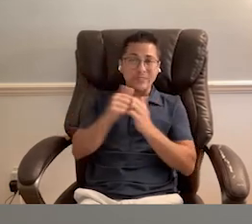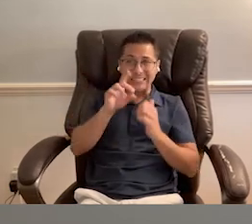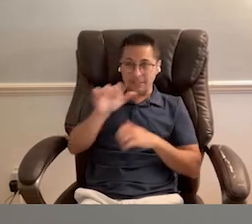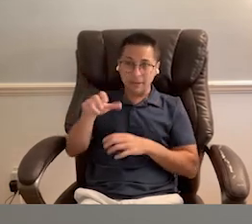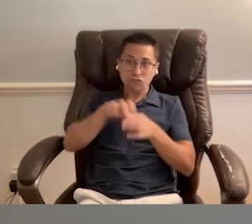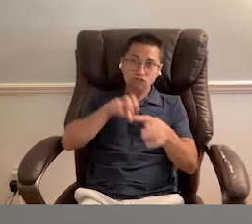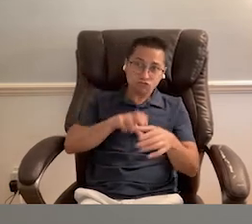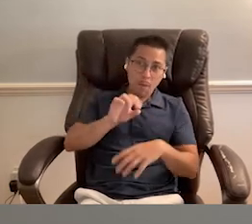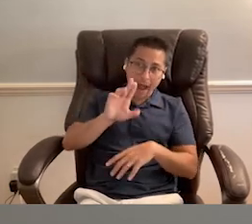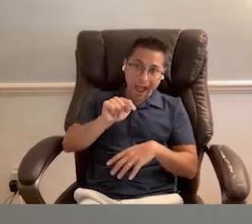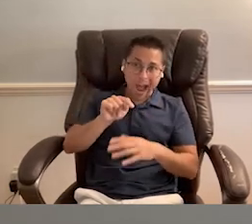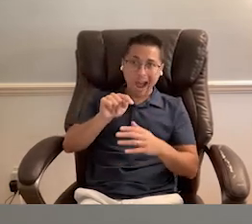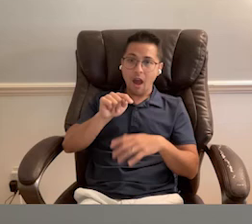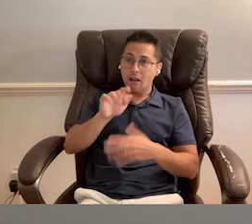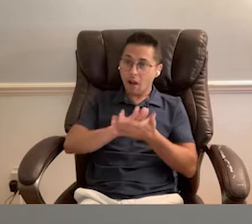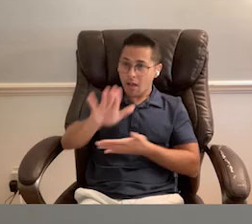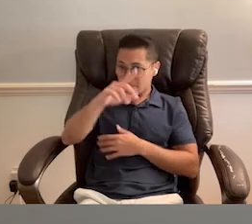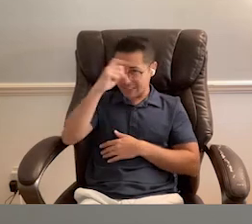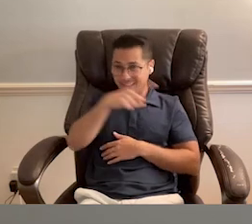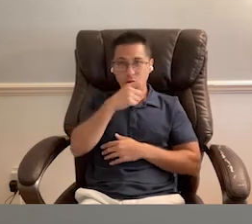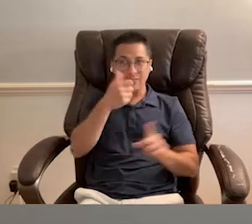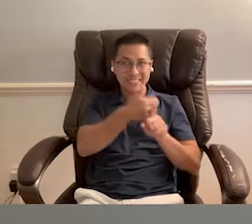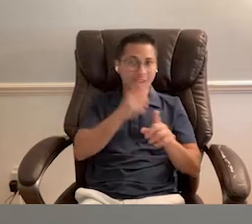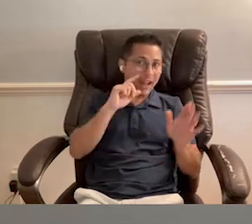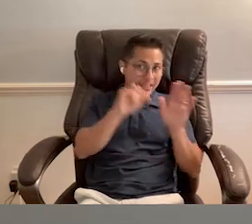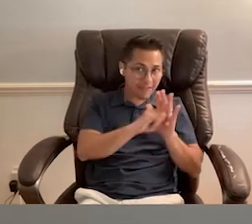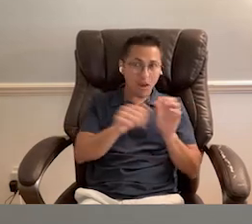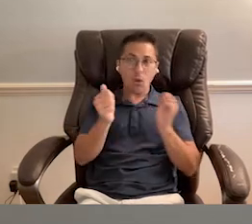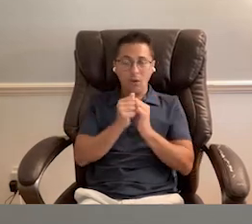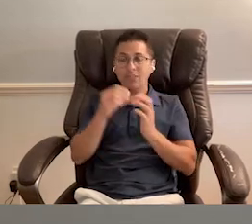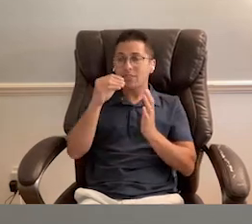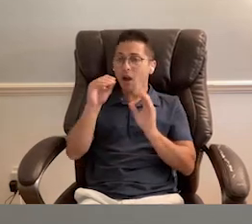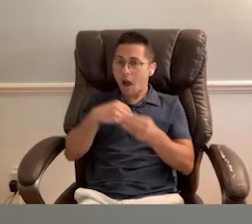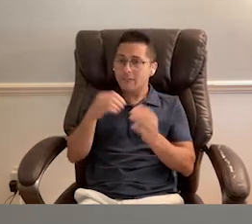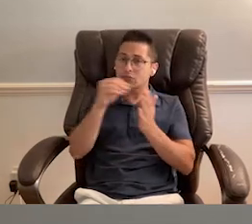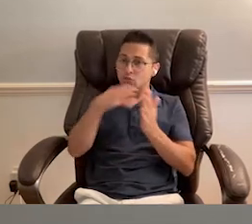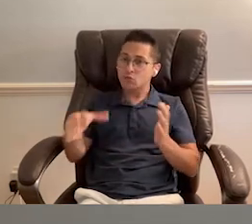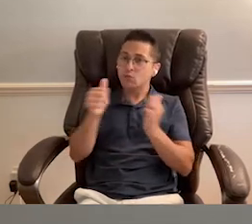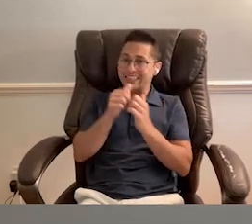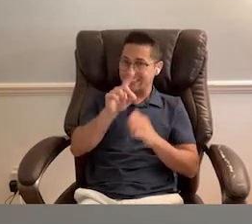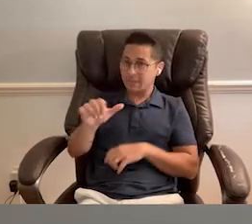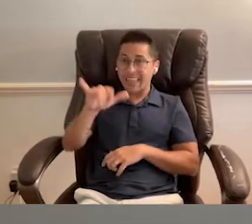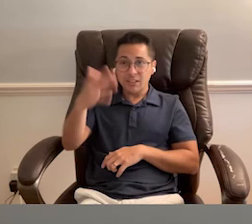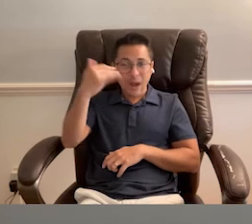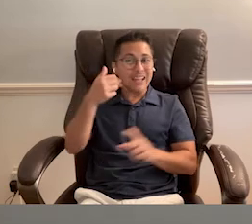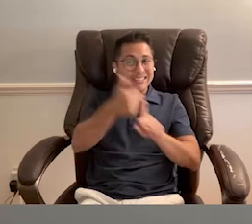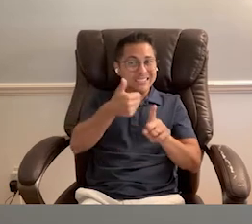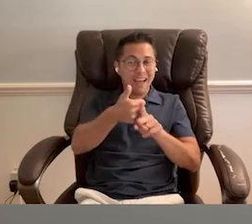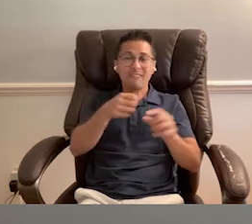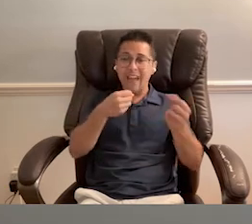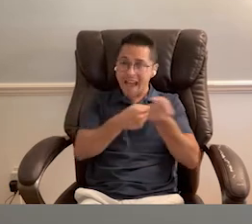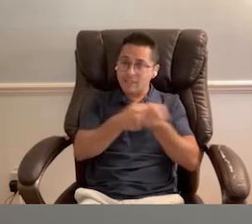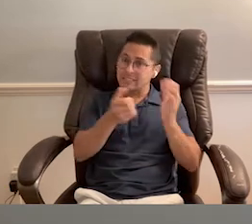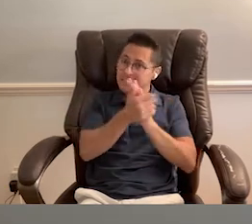college and technical college programs is because they don't self-identify with the Office of Students with Disabilities. So that's why those self-advocacy skills are